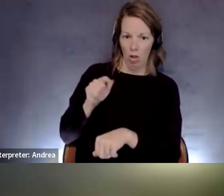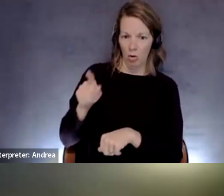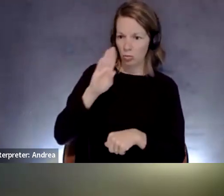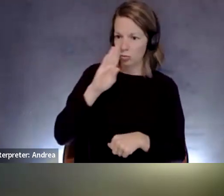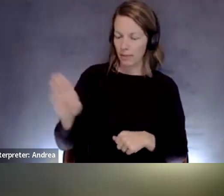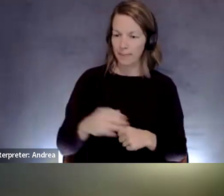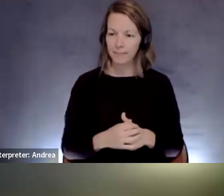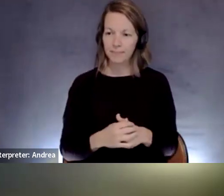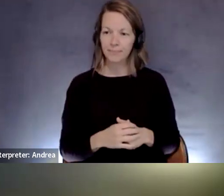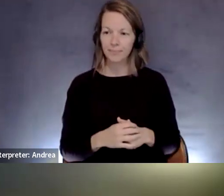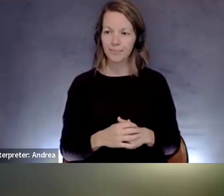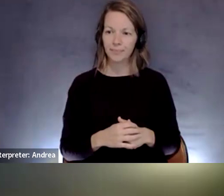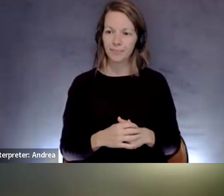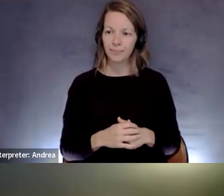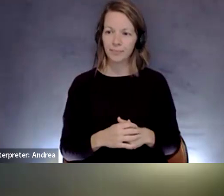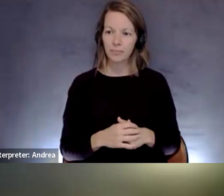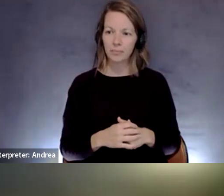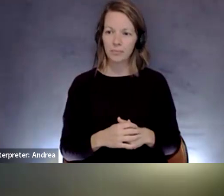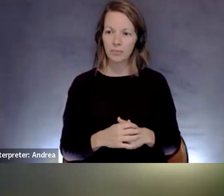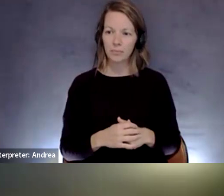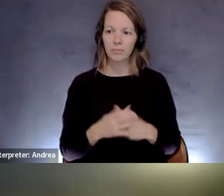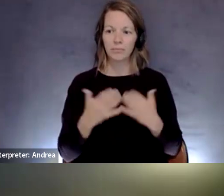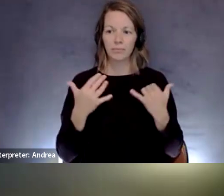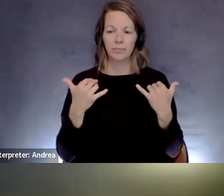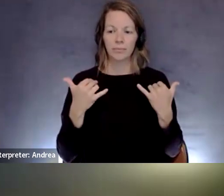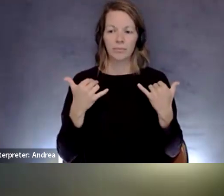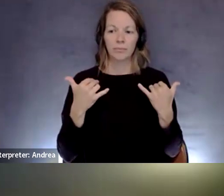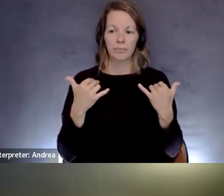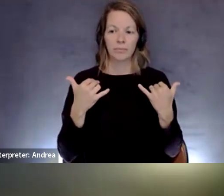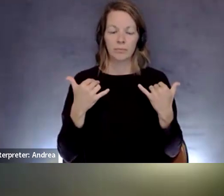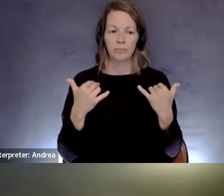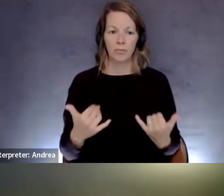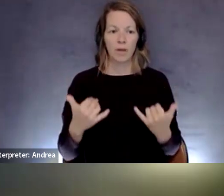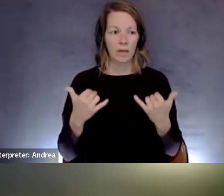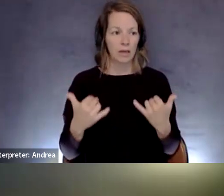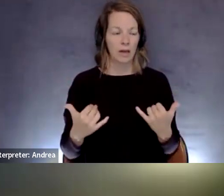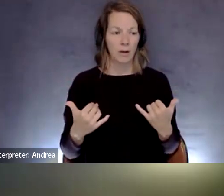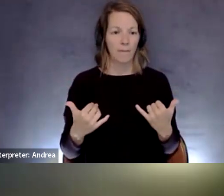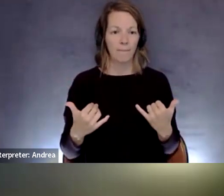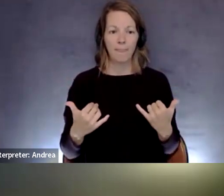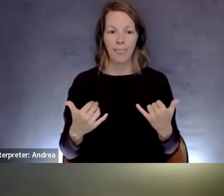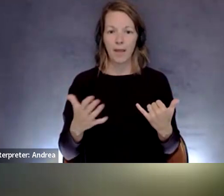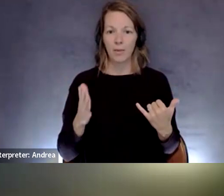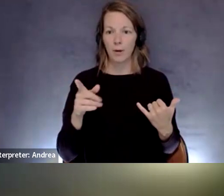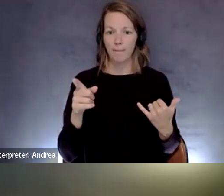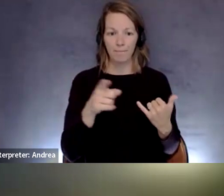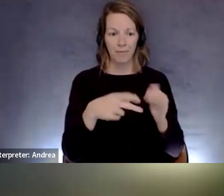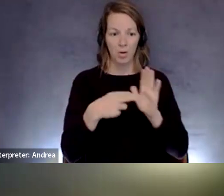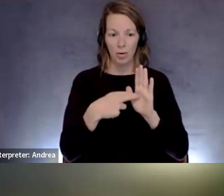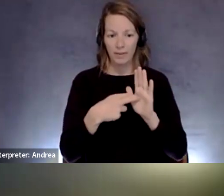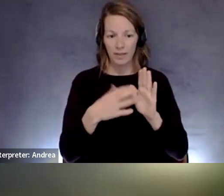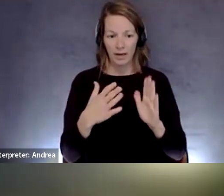you. Right now, I am going to move over to a representative